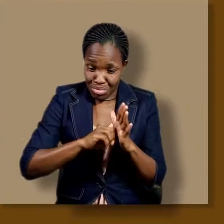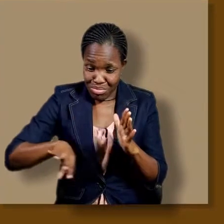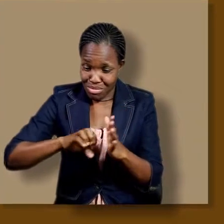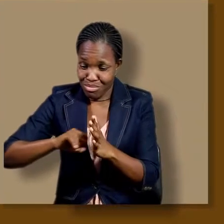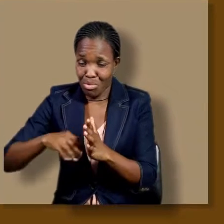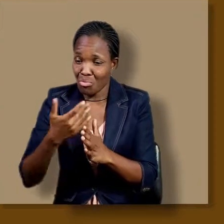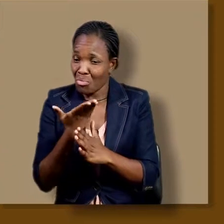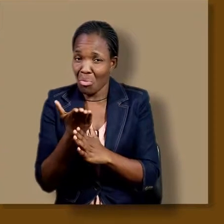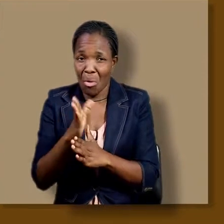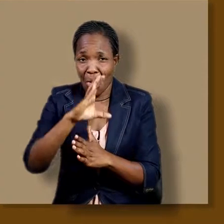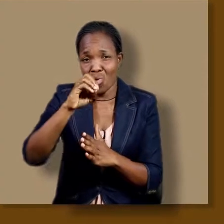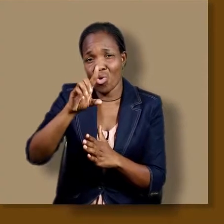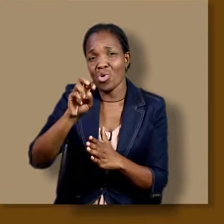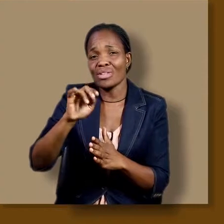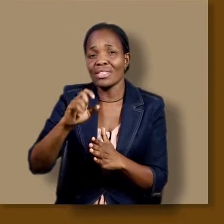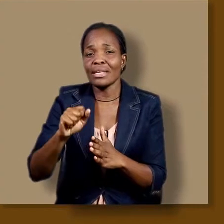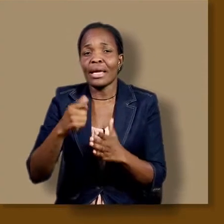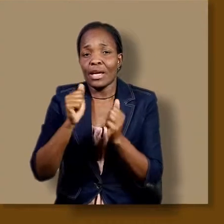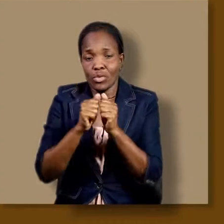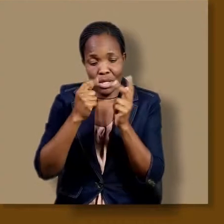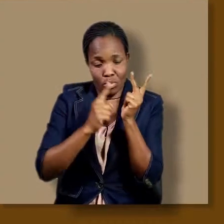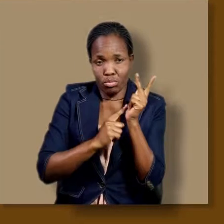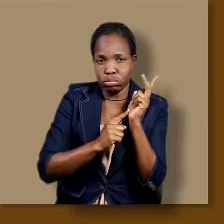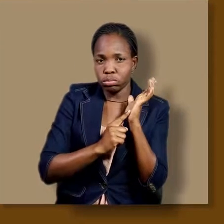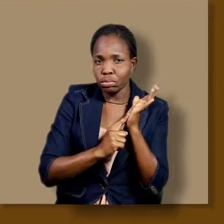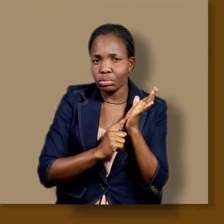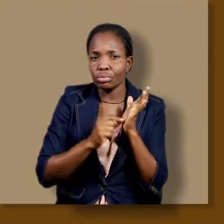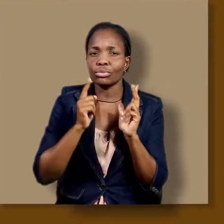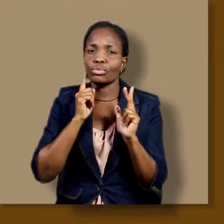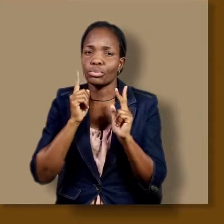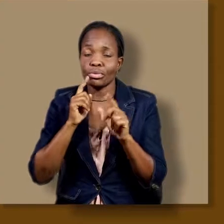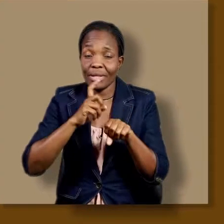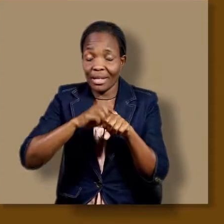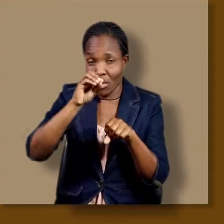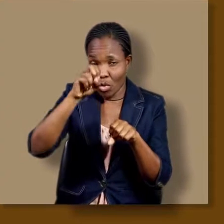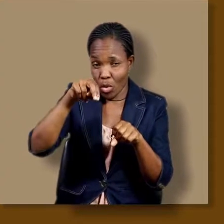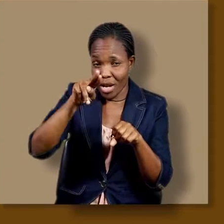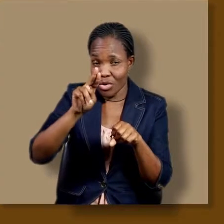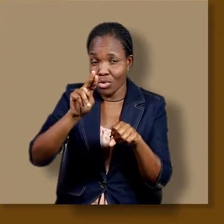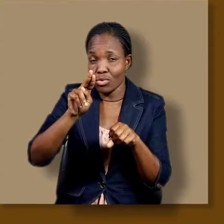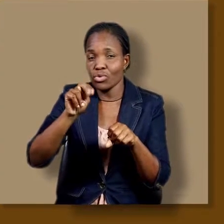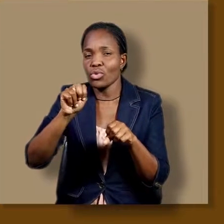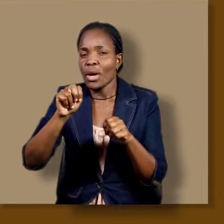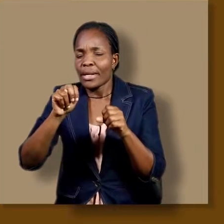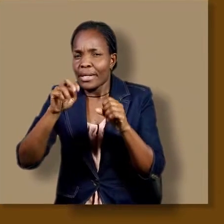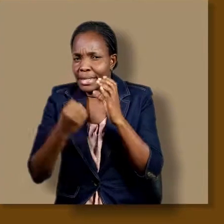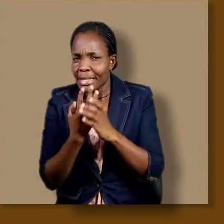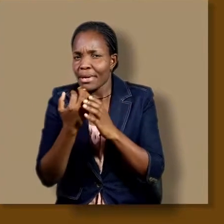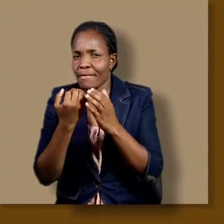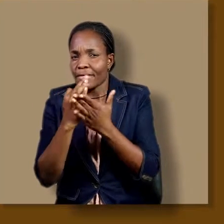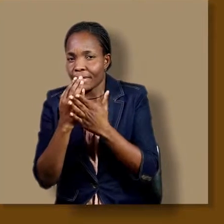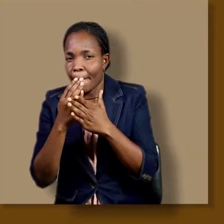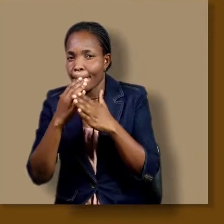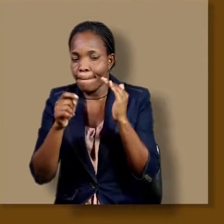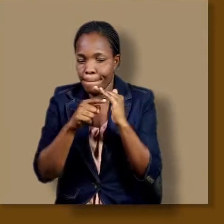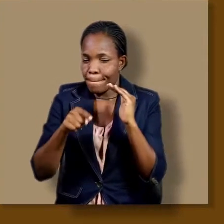forms of colonialism and white minority rule. At the time when the OAU was established, there were several states that had not